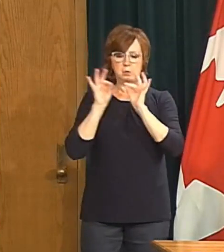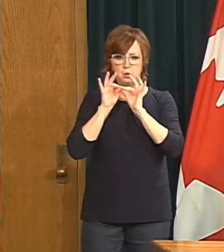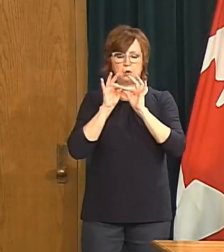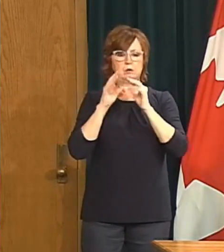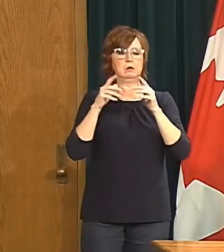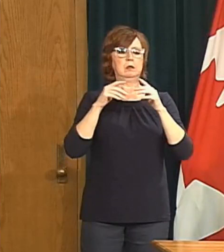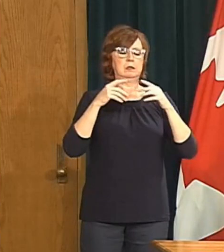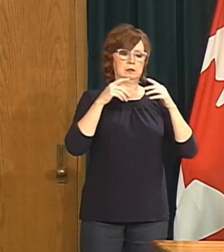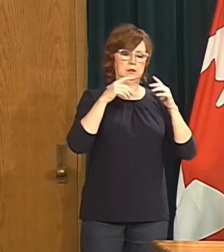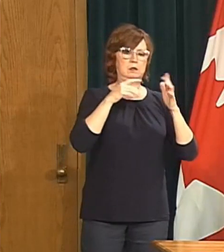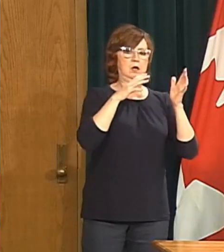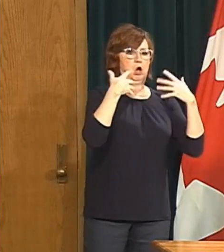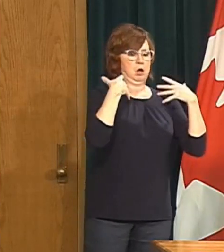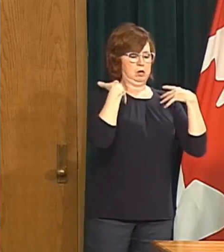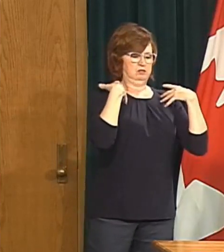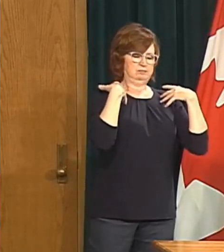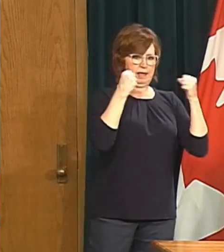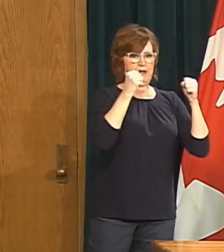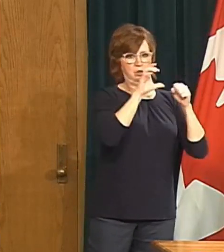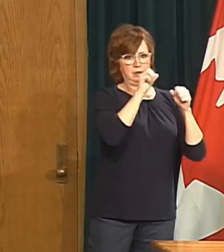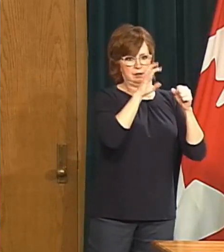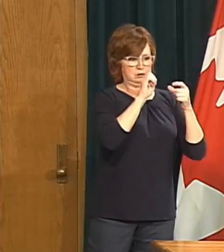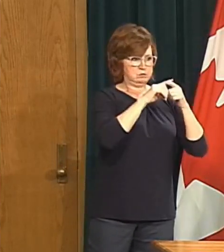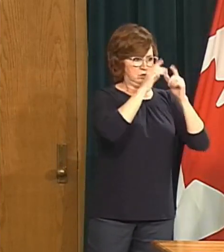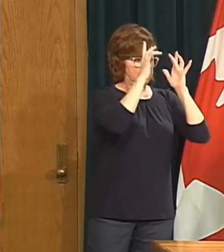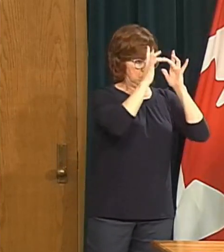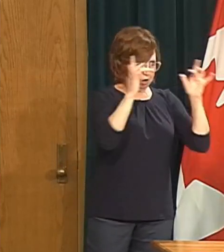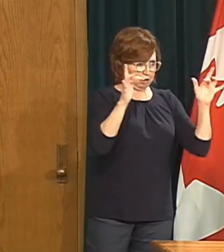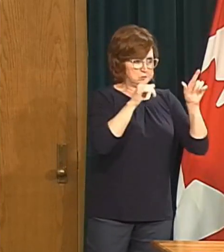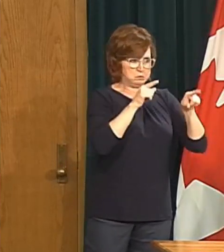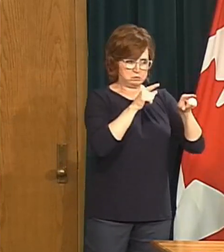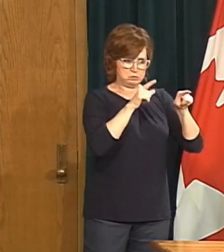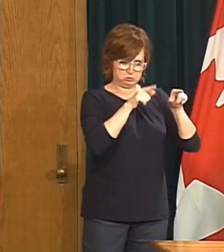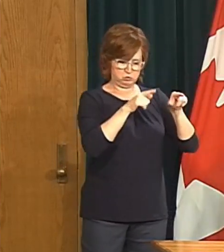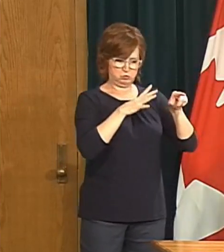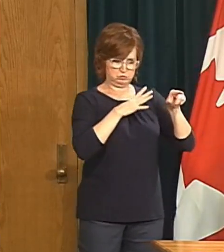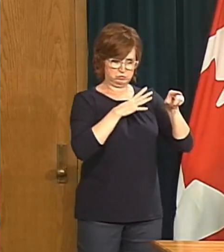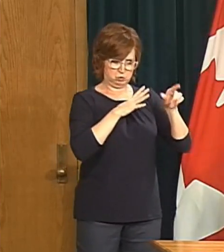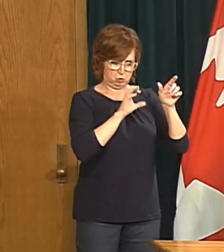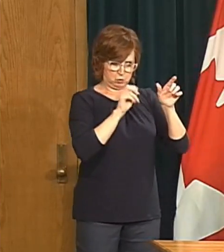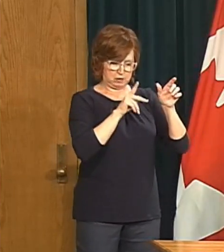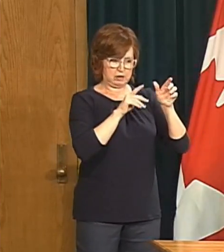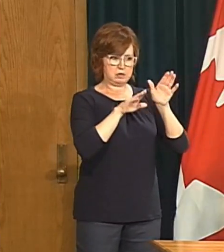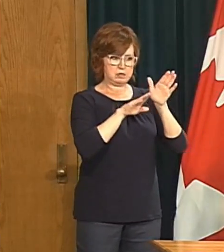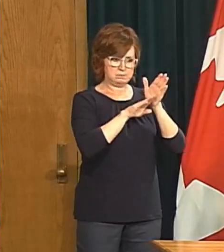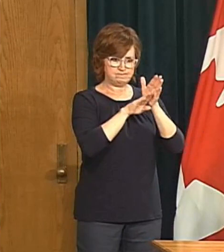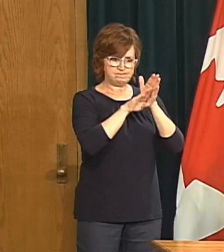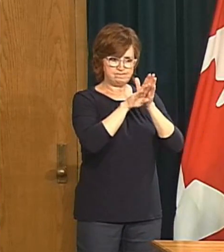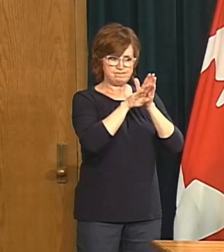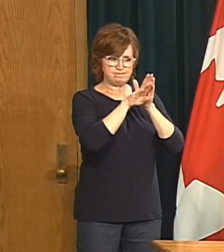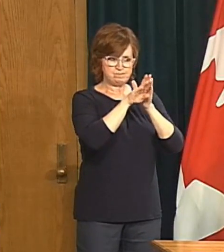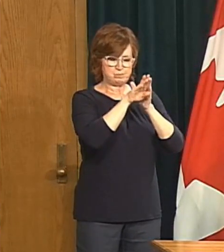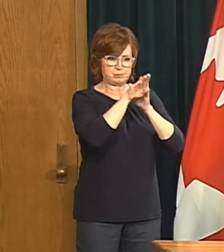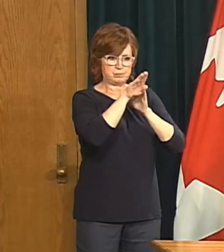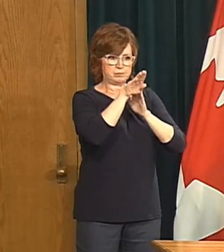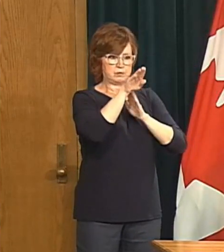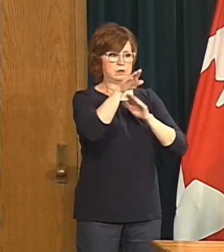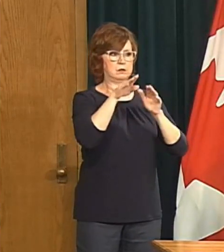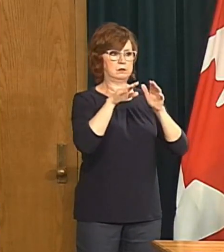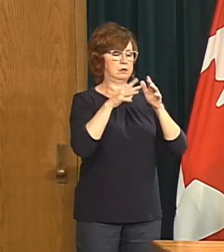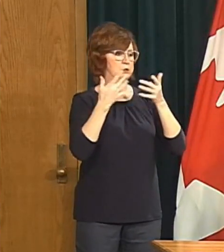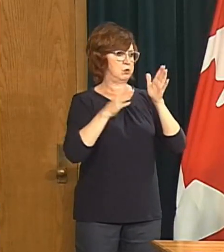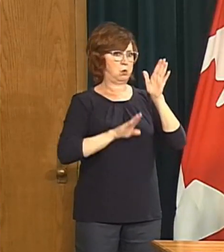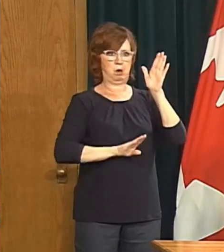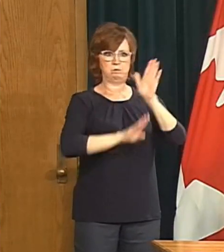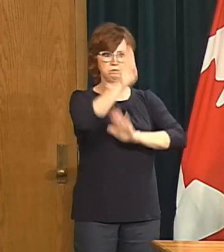at it in the weeks, months, and ultimately however long until we hopefully have a vaccine for this disease. So I'll